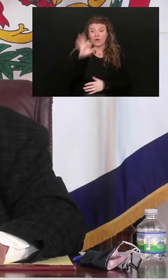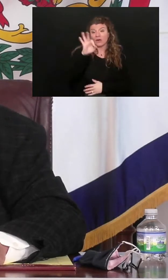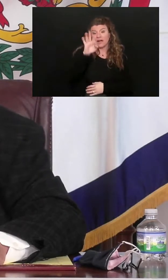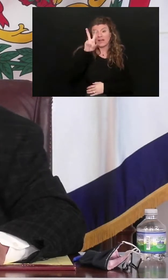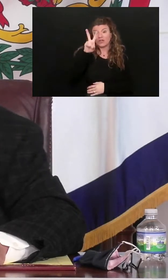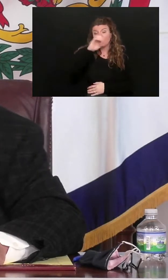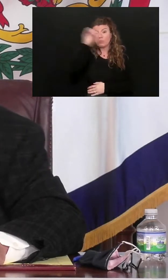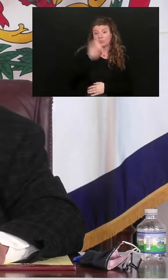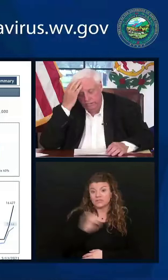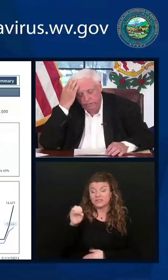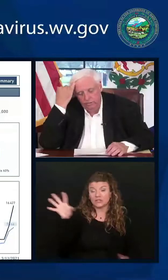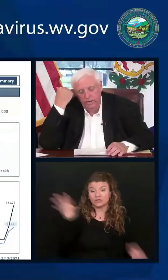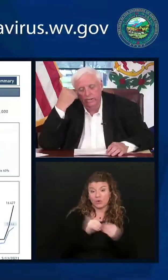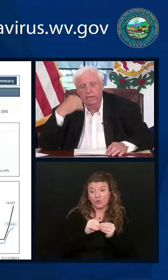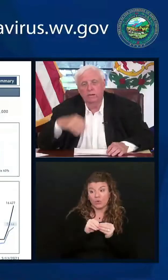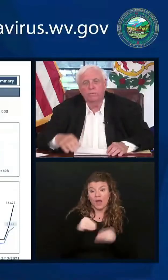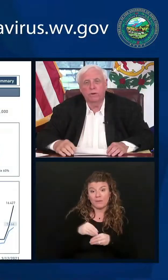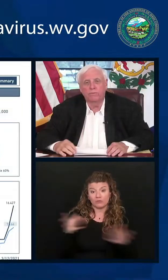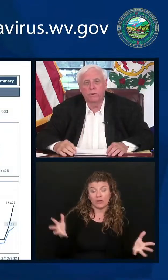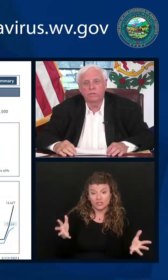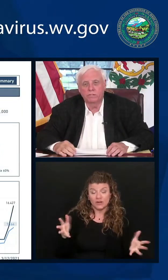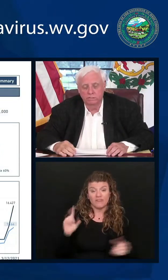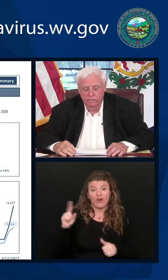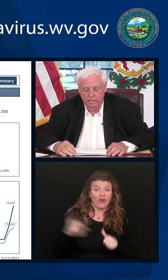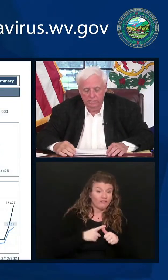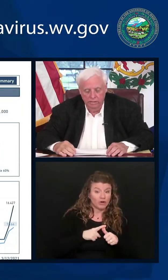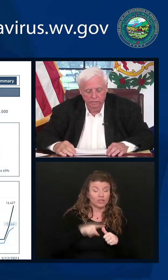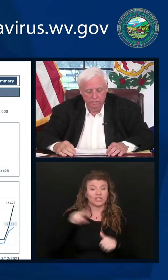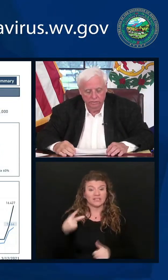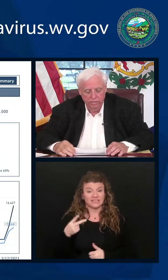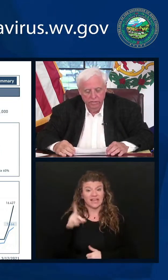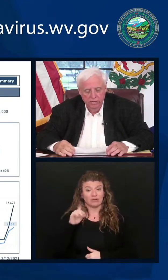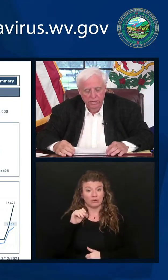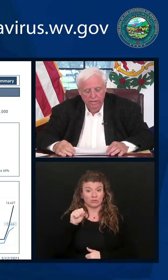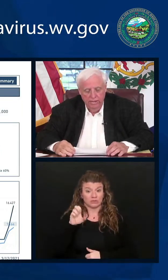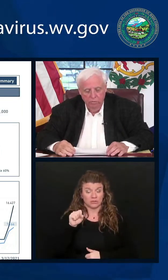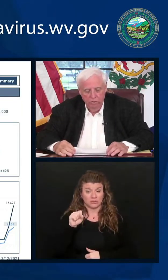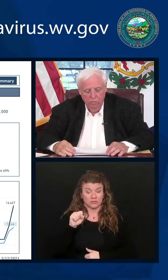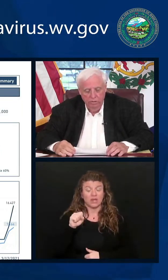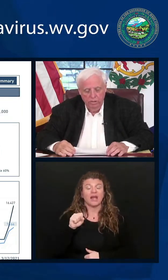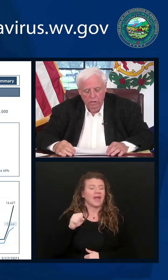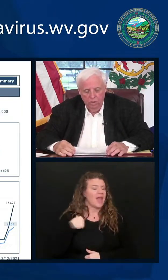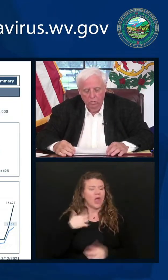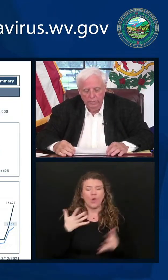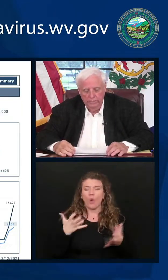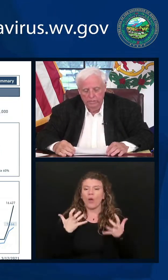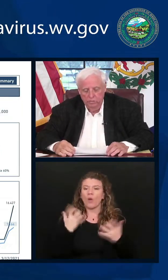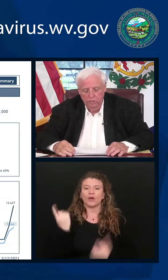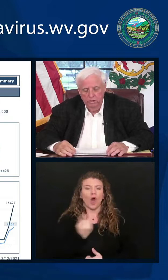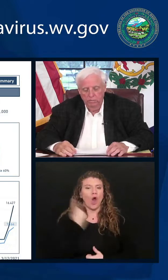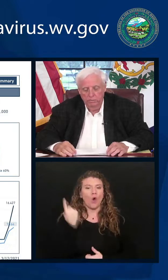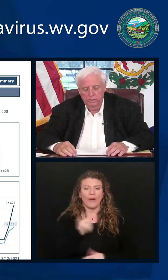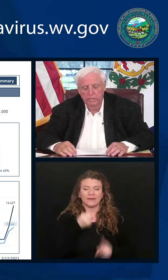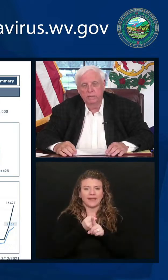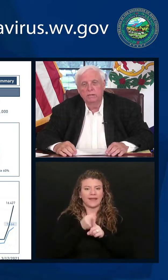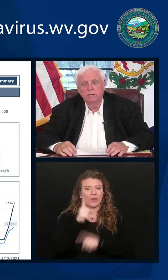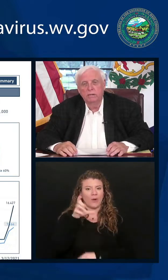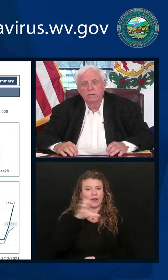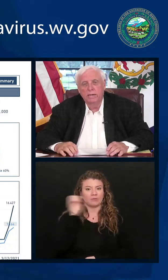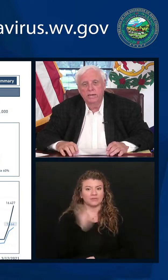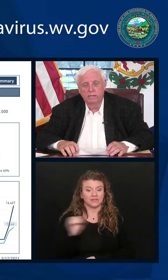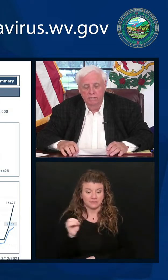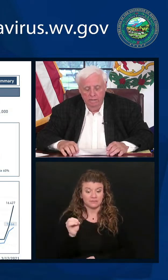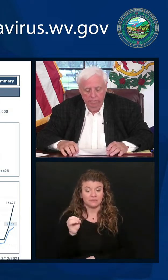percent total administration right now for our first and second doses, and we want to always get to 100 percent.